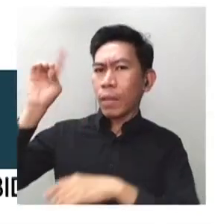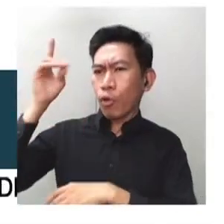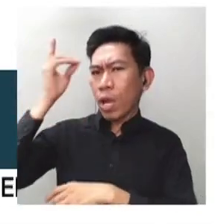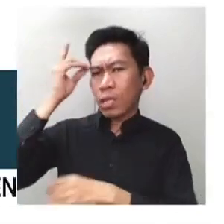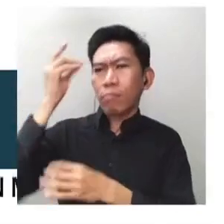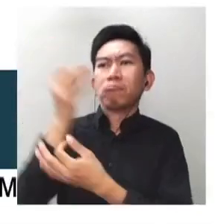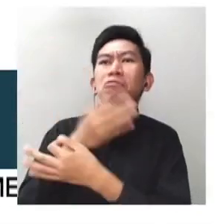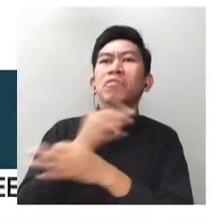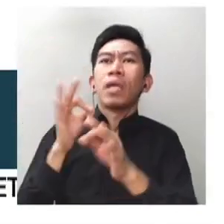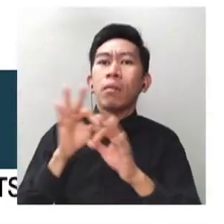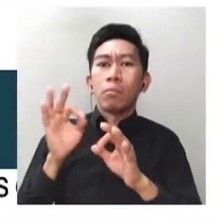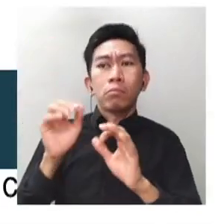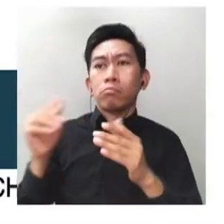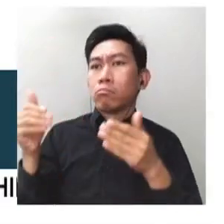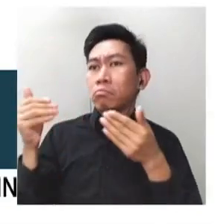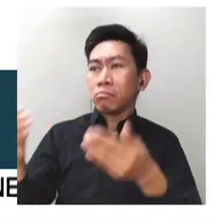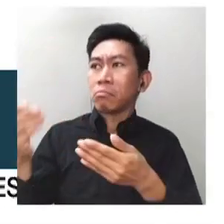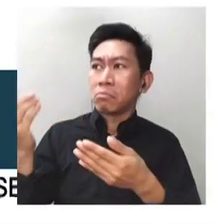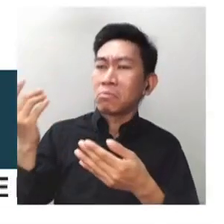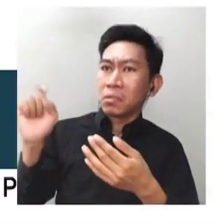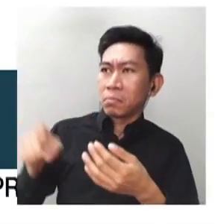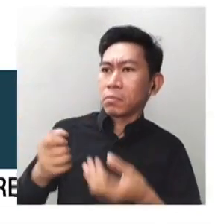be critical,